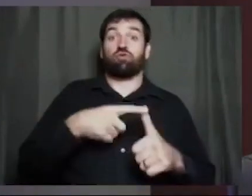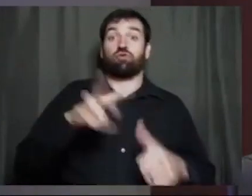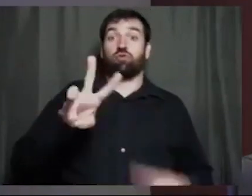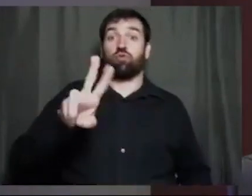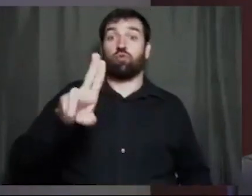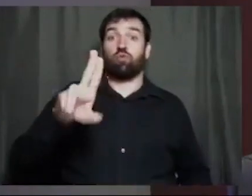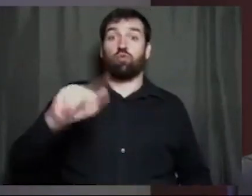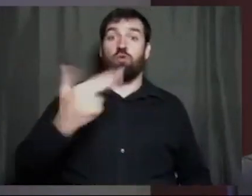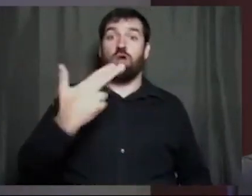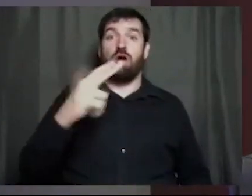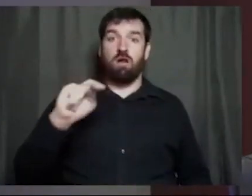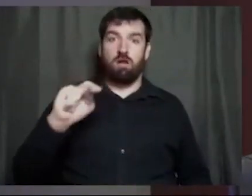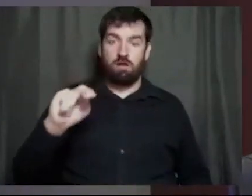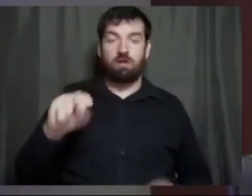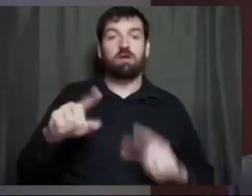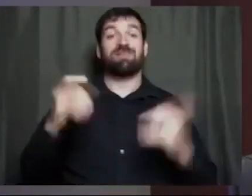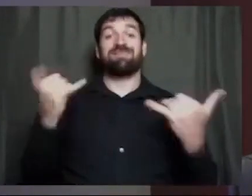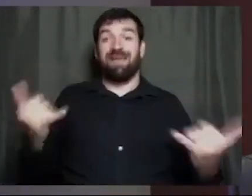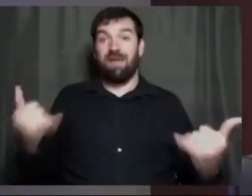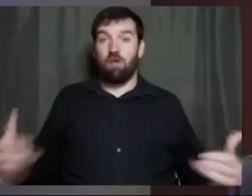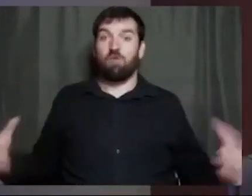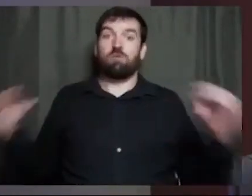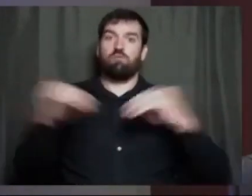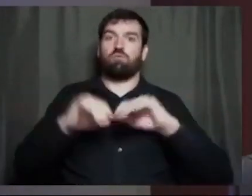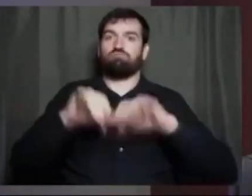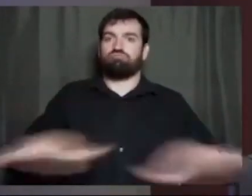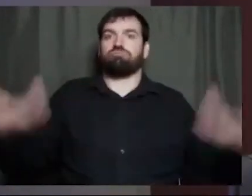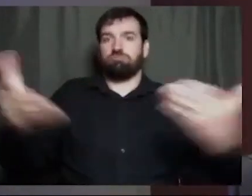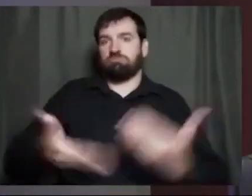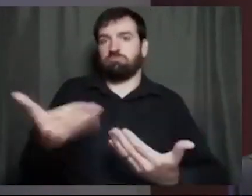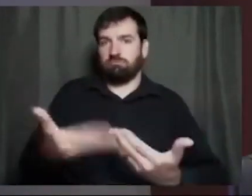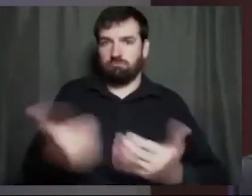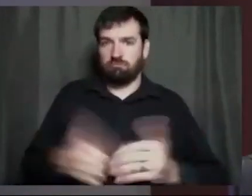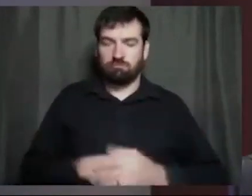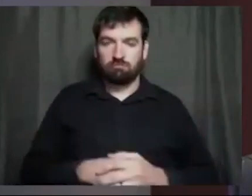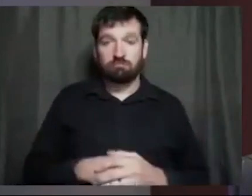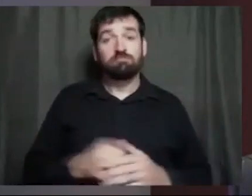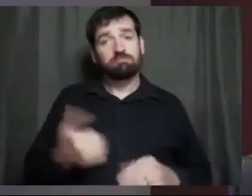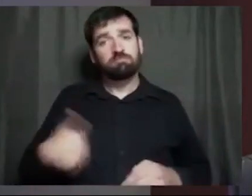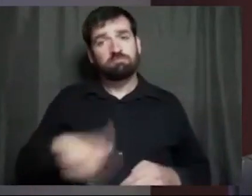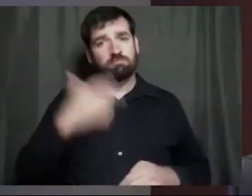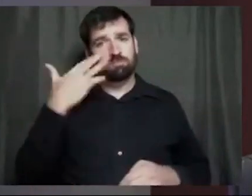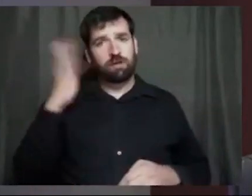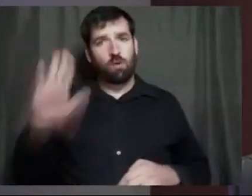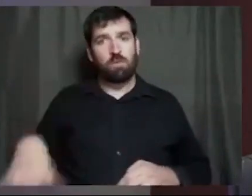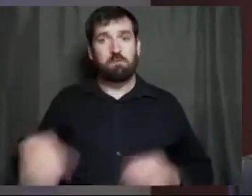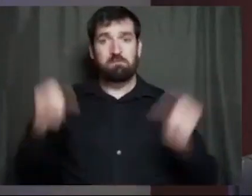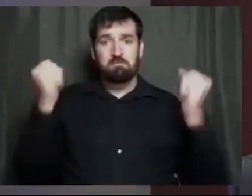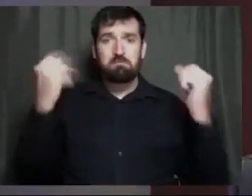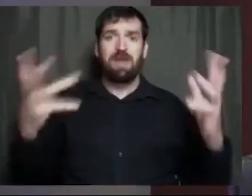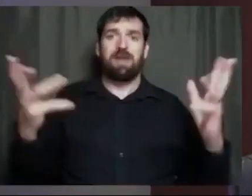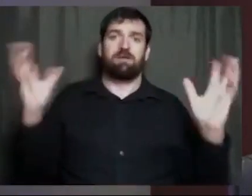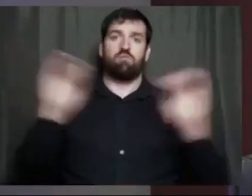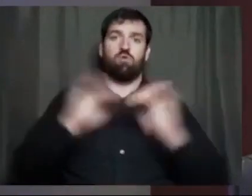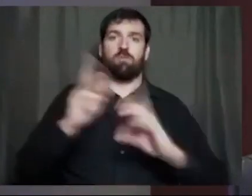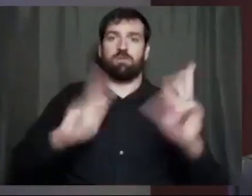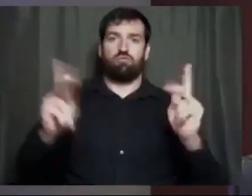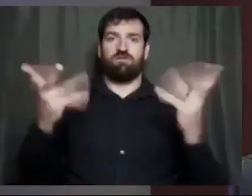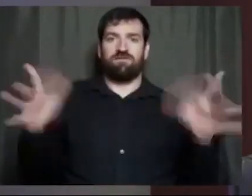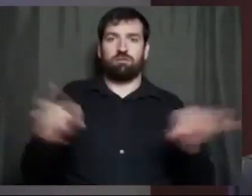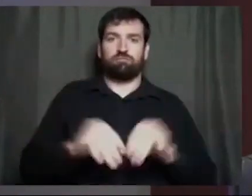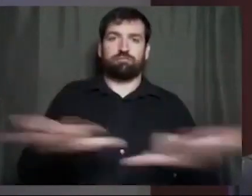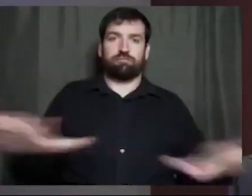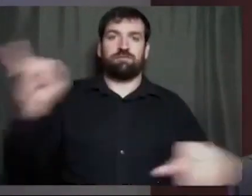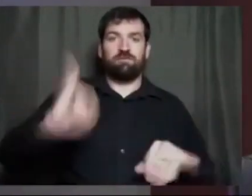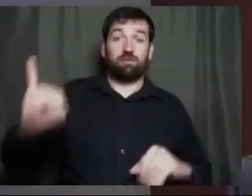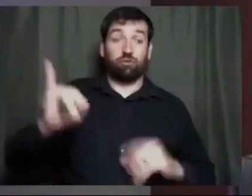farther more contagious compared to the Alpha variant. So what we know is that tons more people are getting infected, because for every one person infected, you're going to